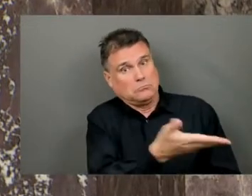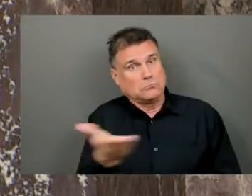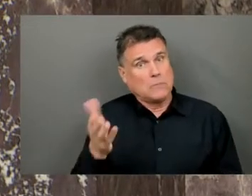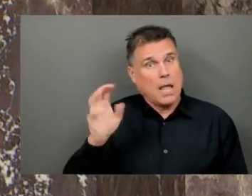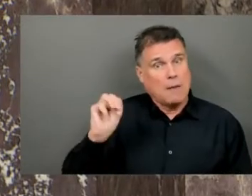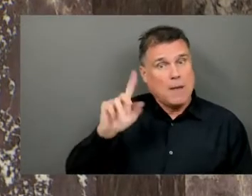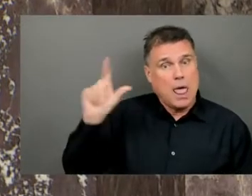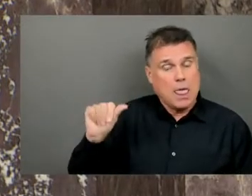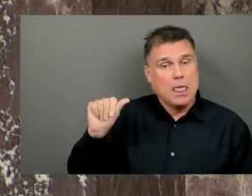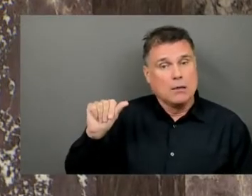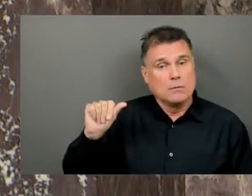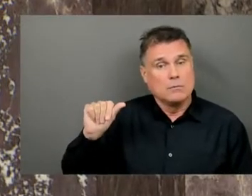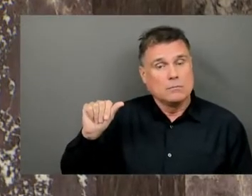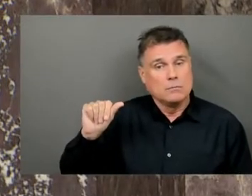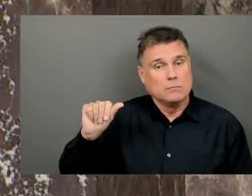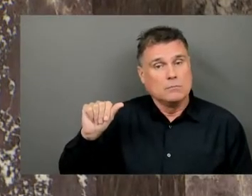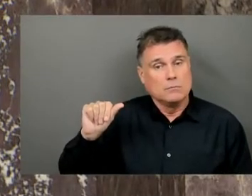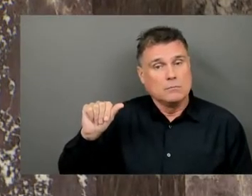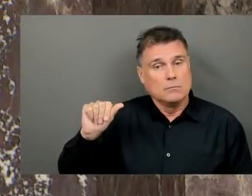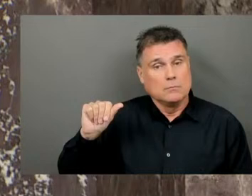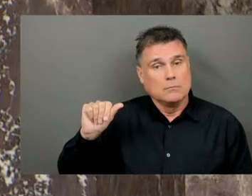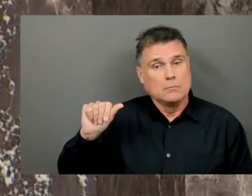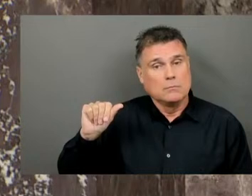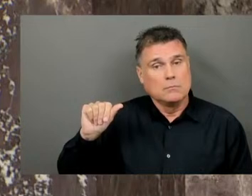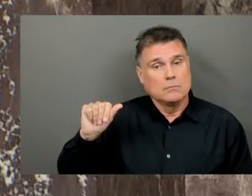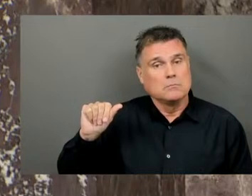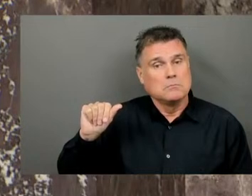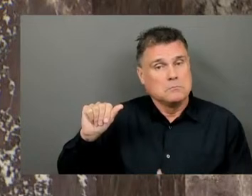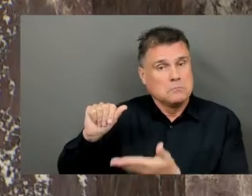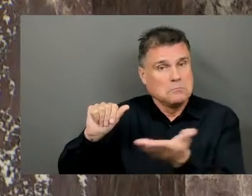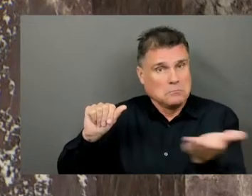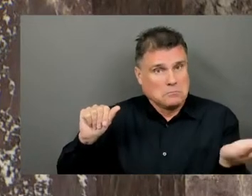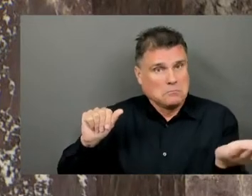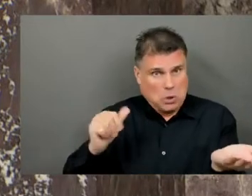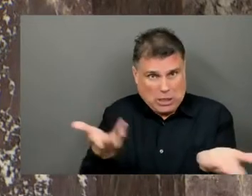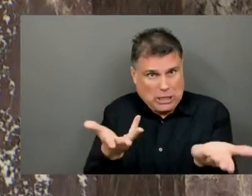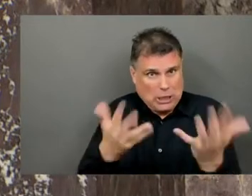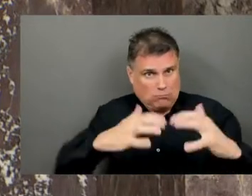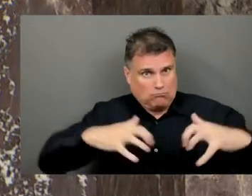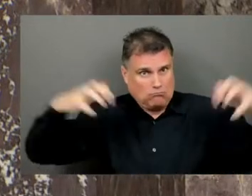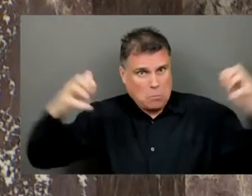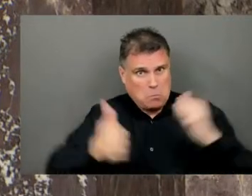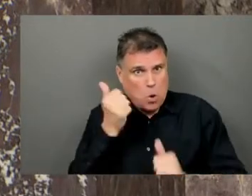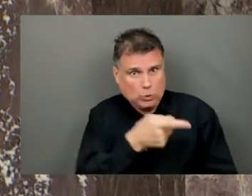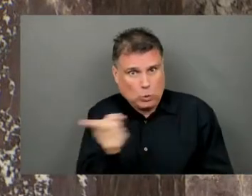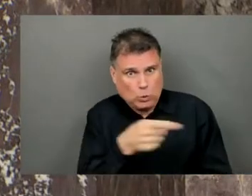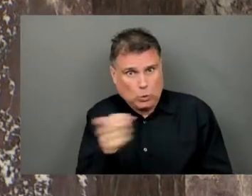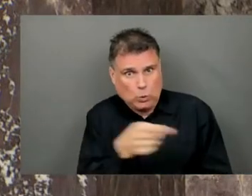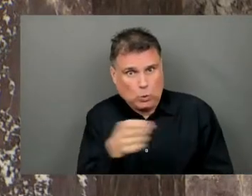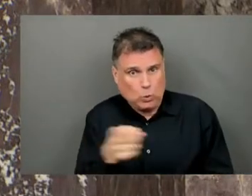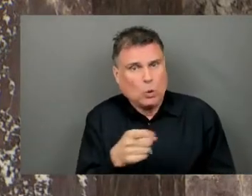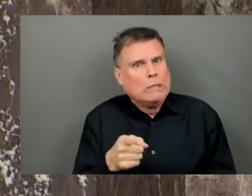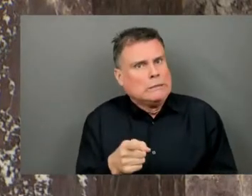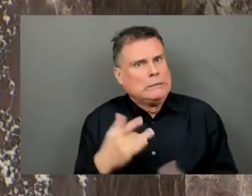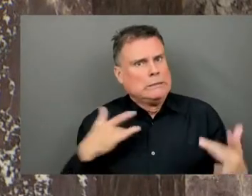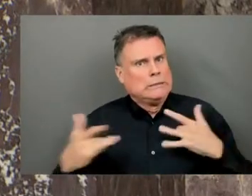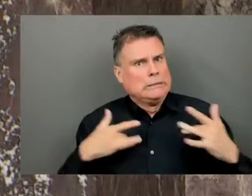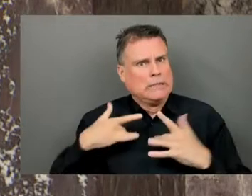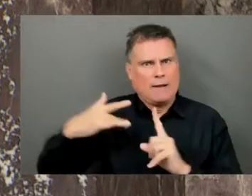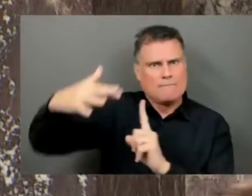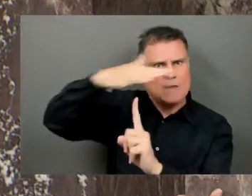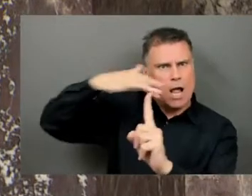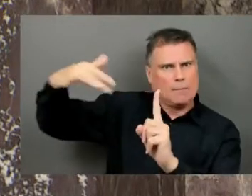most members of this House, I can't speak for the opposition. But Honourable Speaker, what I can say to the member is this. The federal